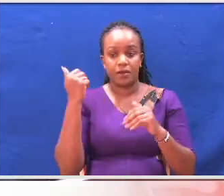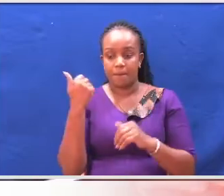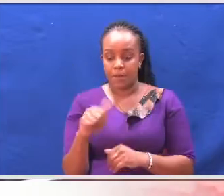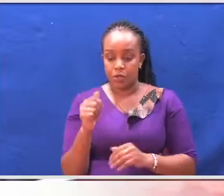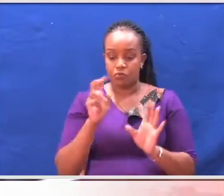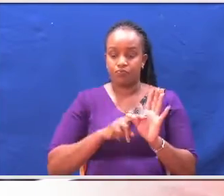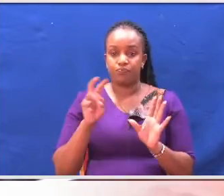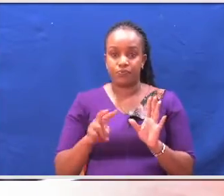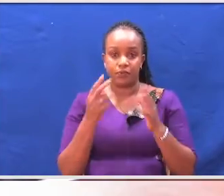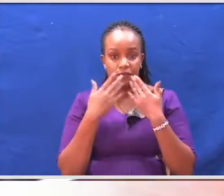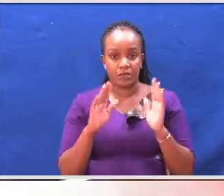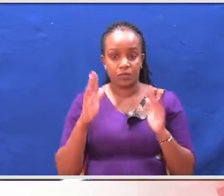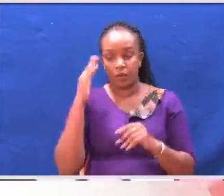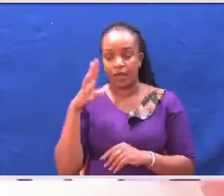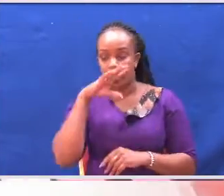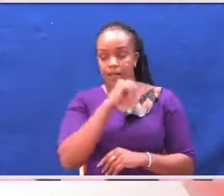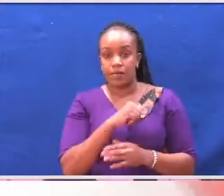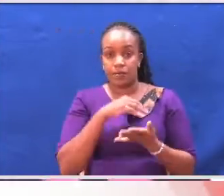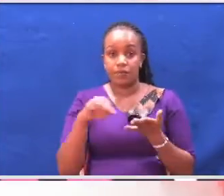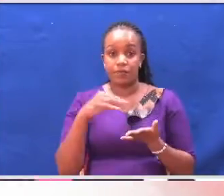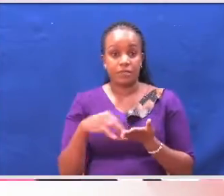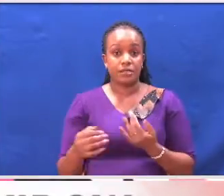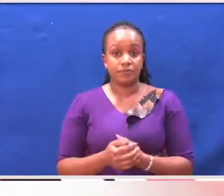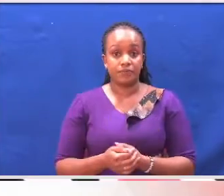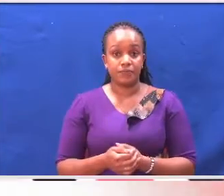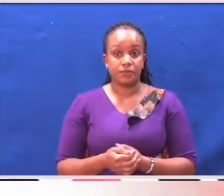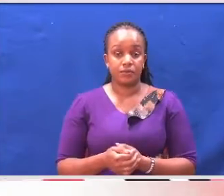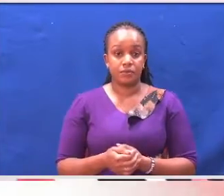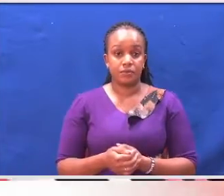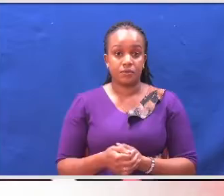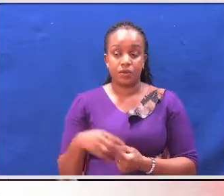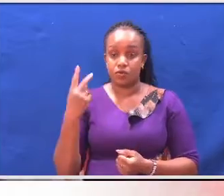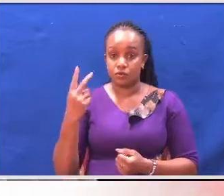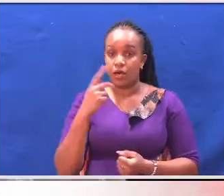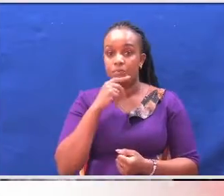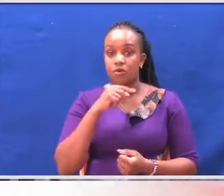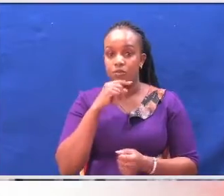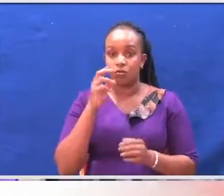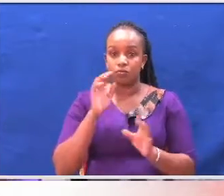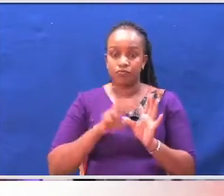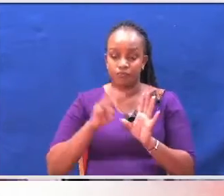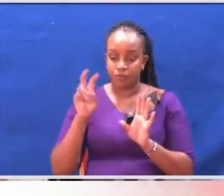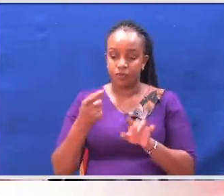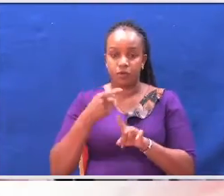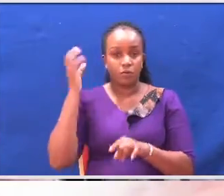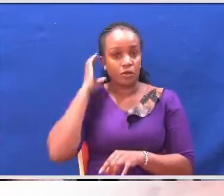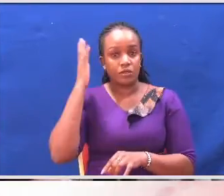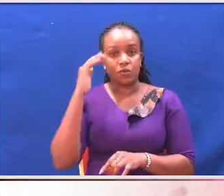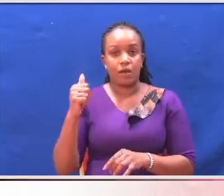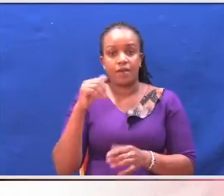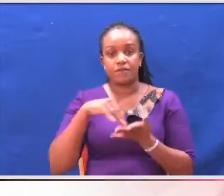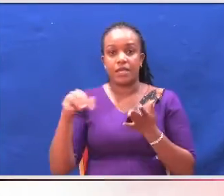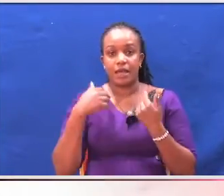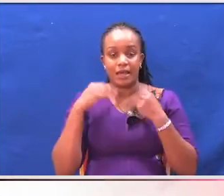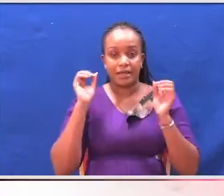out kwa sababu lack of fees. Two of them are boys who dropped out of college due to lack of fees. One board